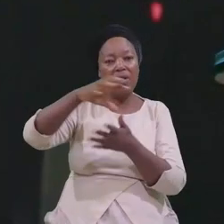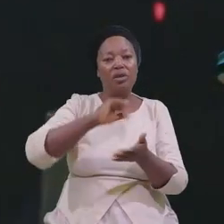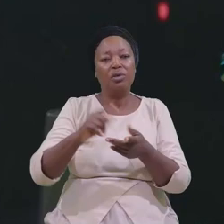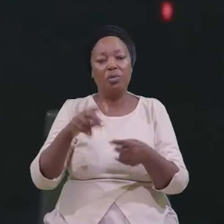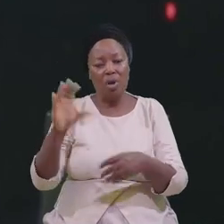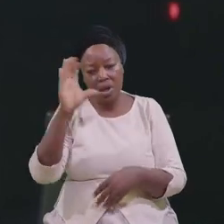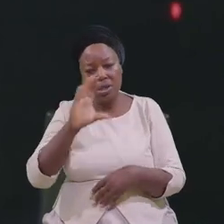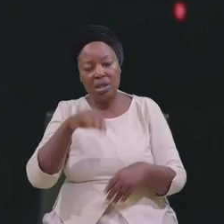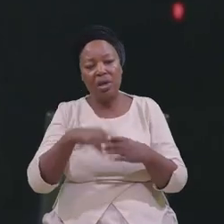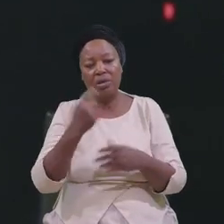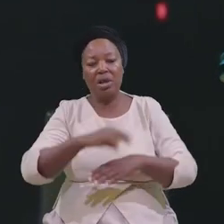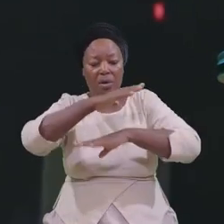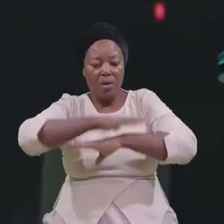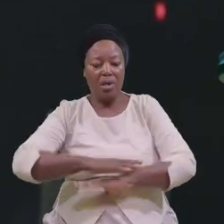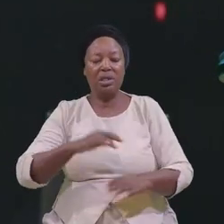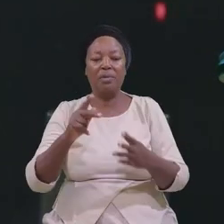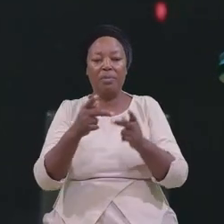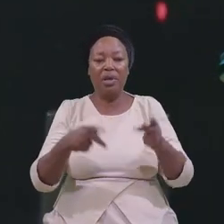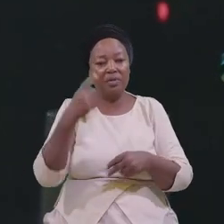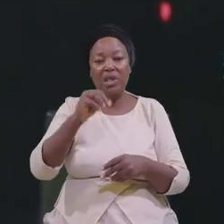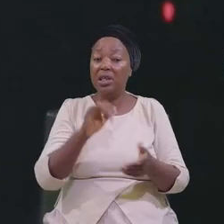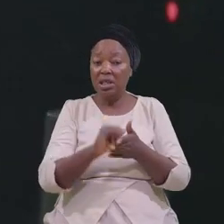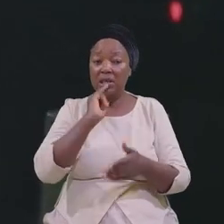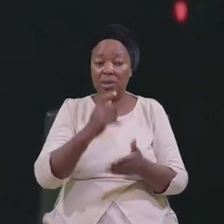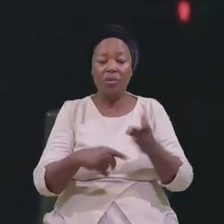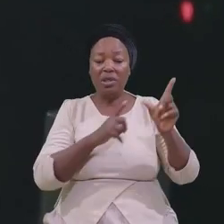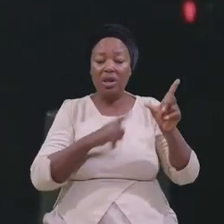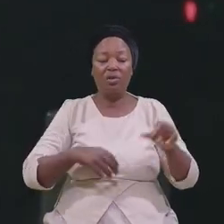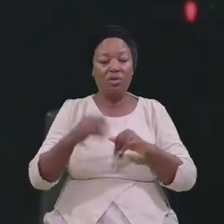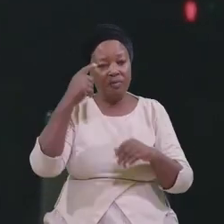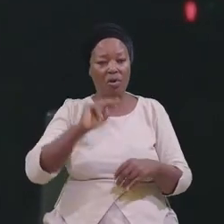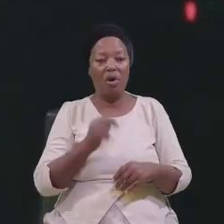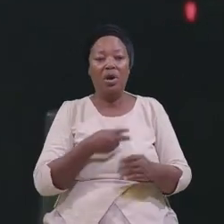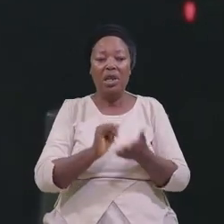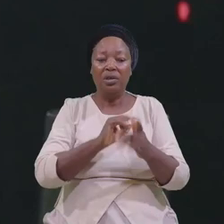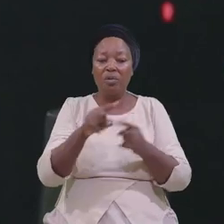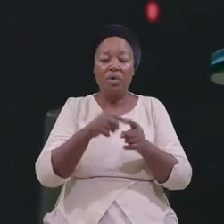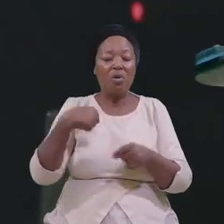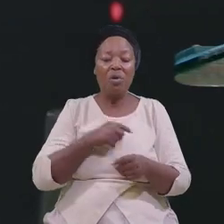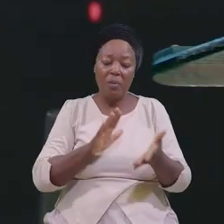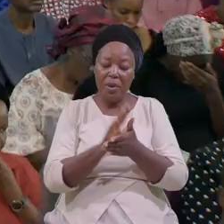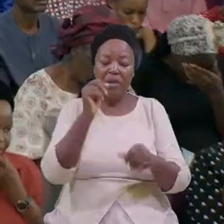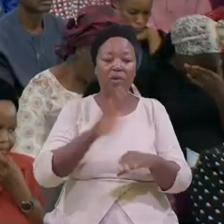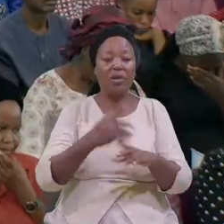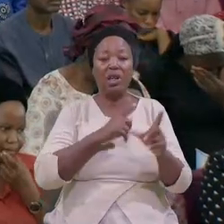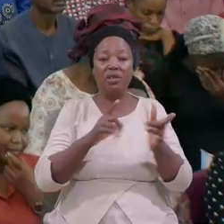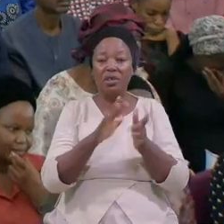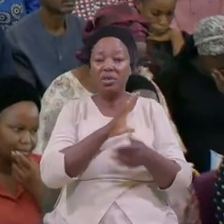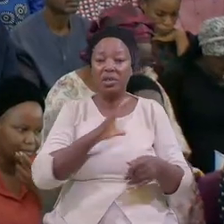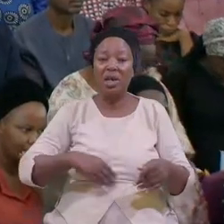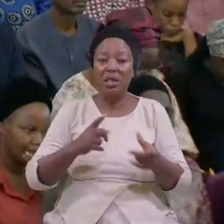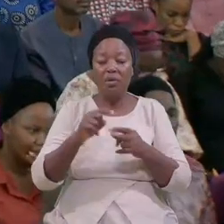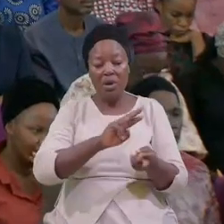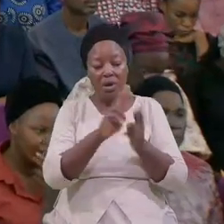what he does for us when we believe on the Lord Jesus Christ. We repent of our sins and we apply